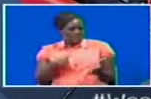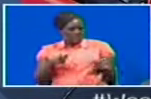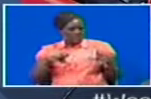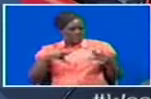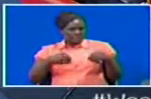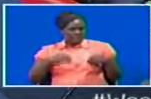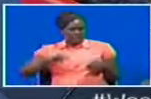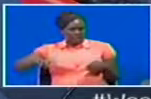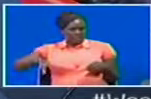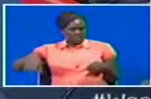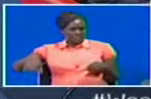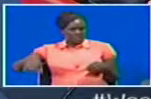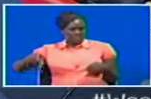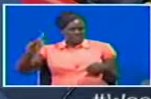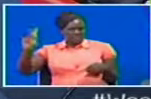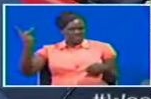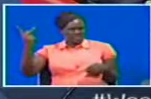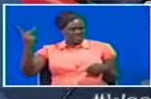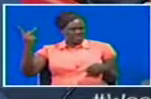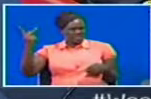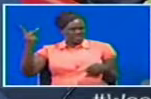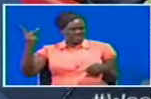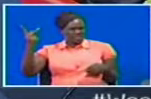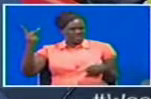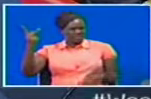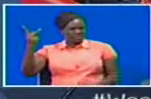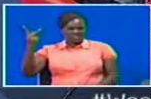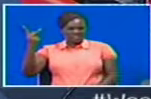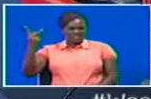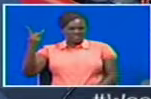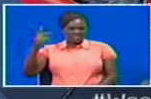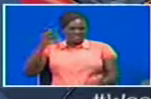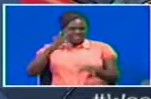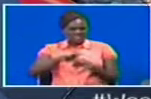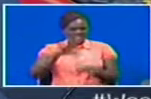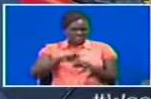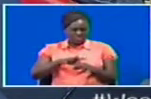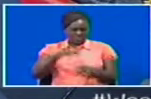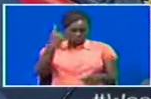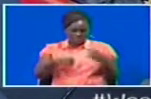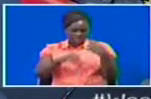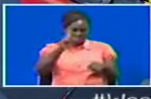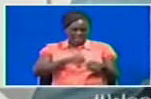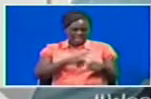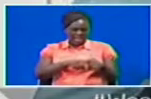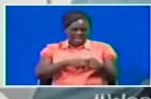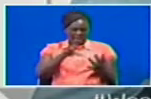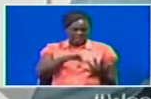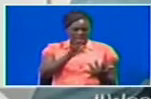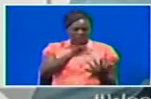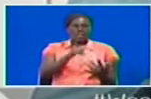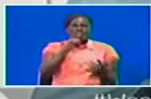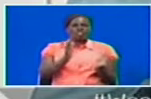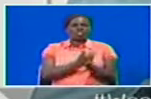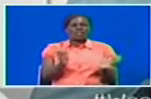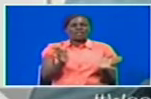some counties in Kenya where the election is won at the primary, not in the general election.